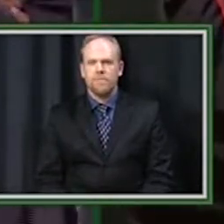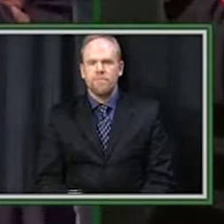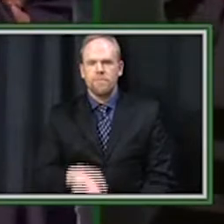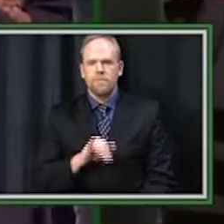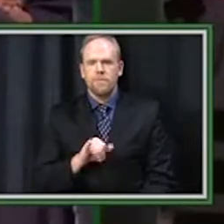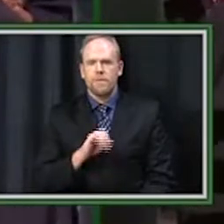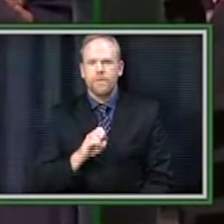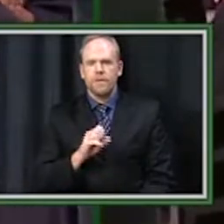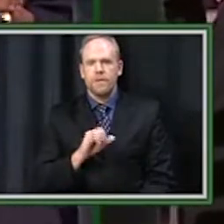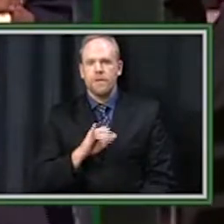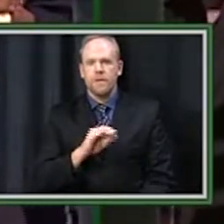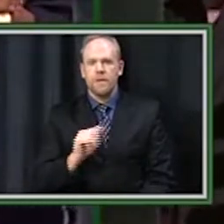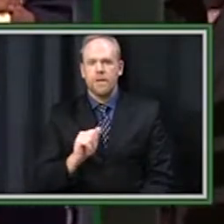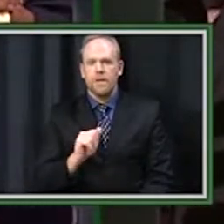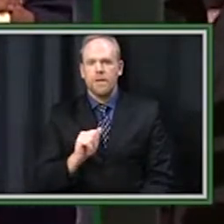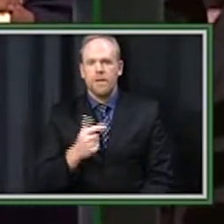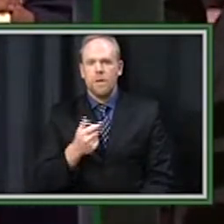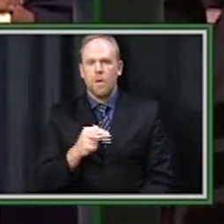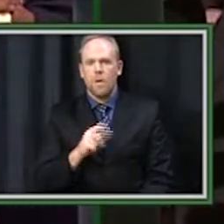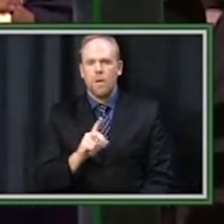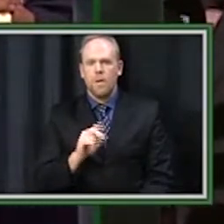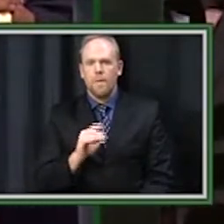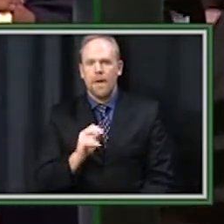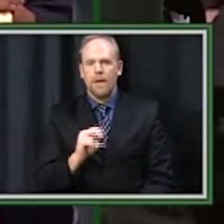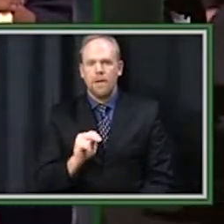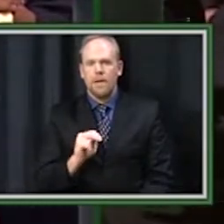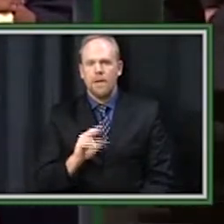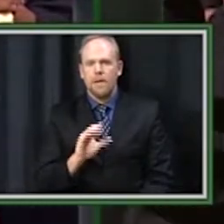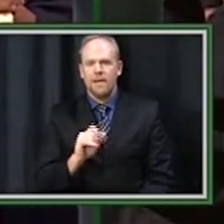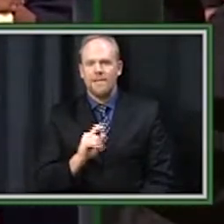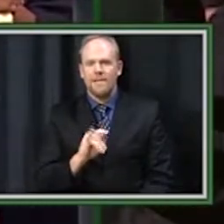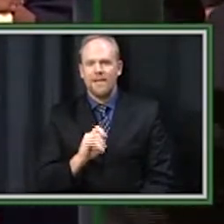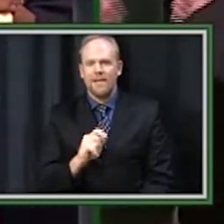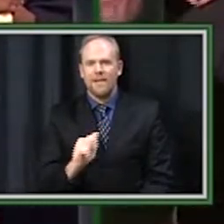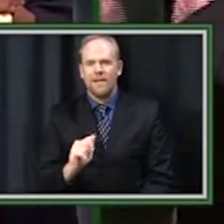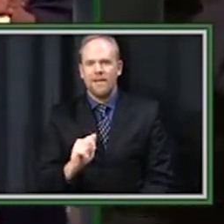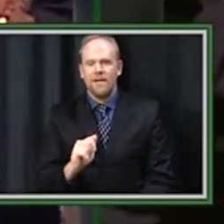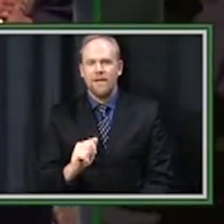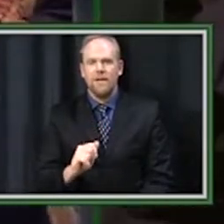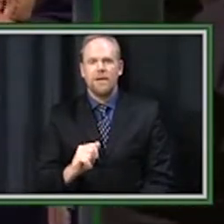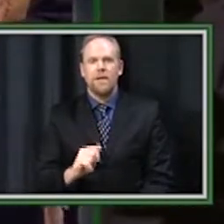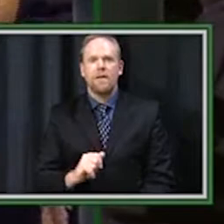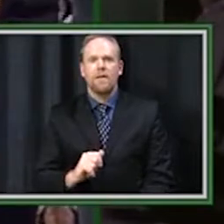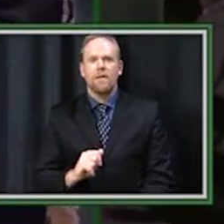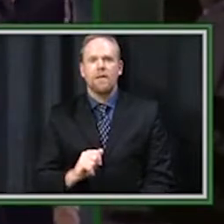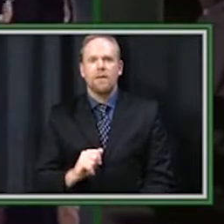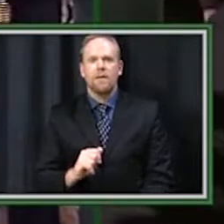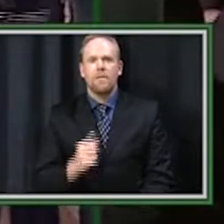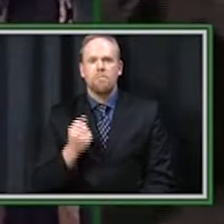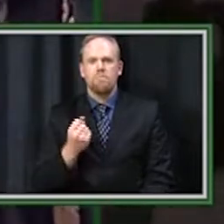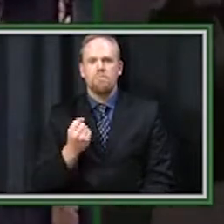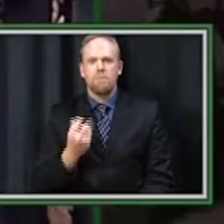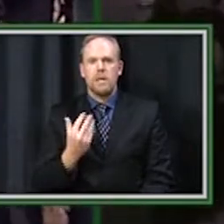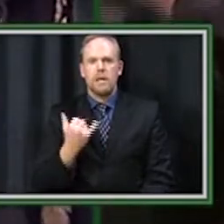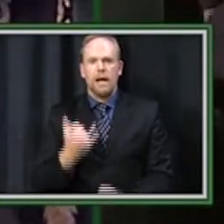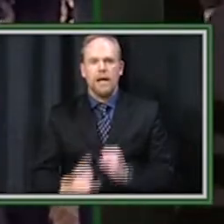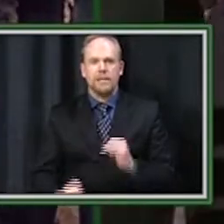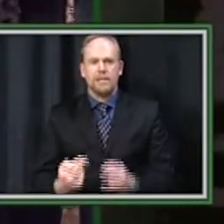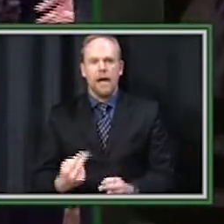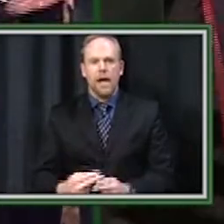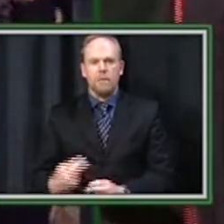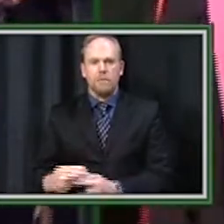Jessica Goldwyn Castillo Chungsun Fernandez Dakpano.